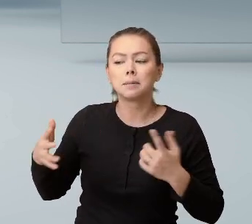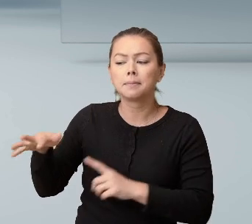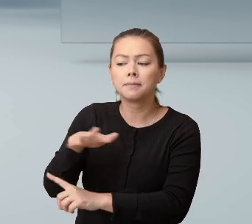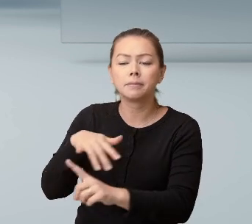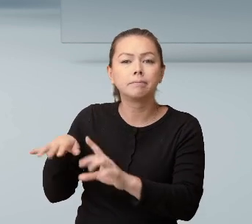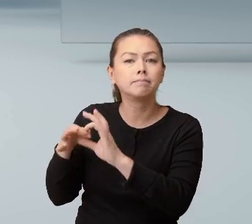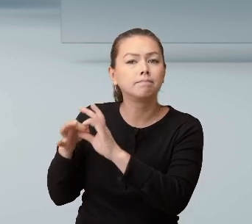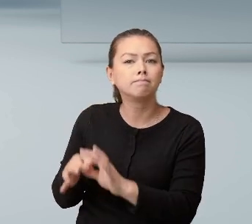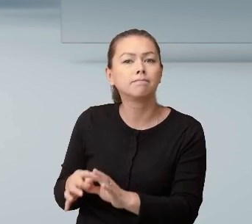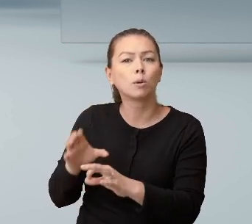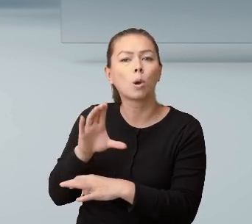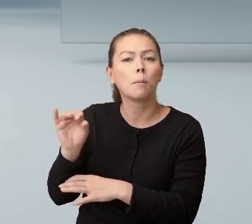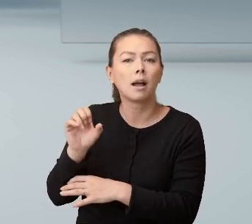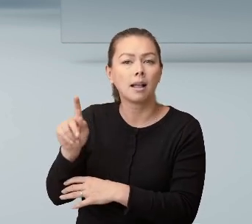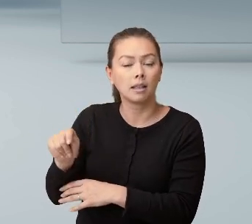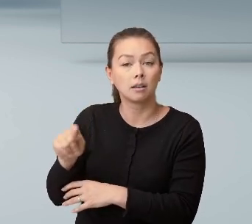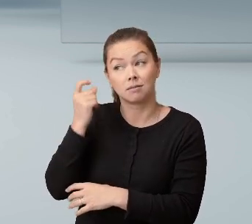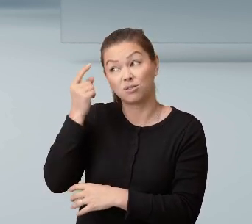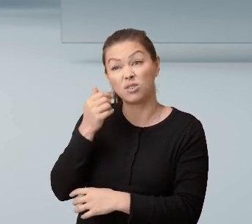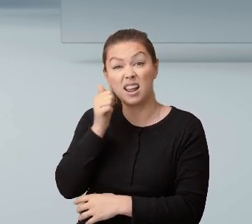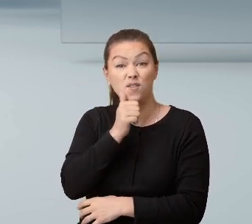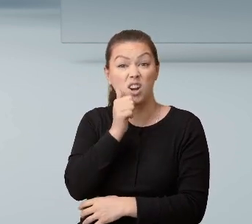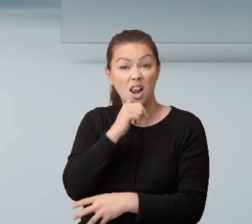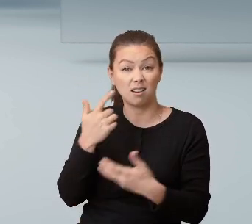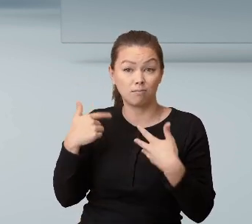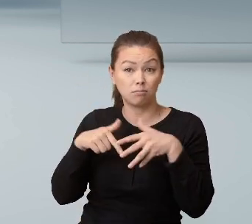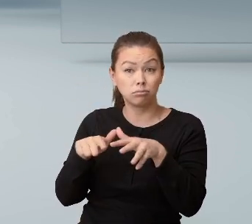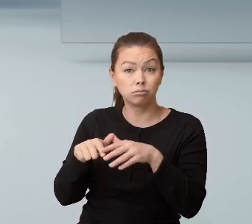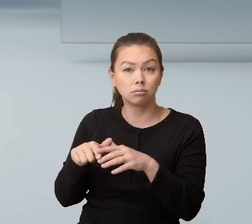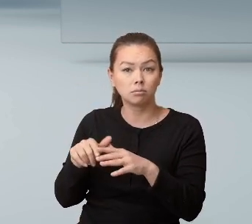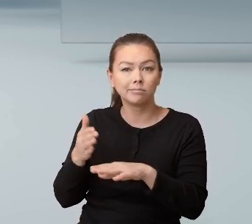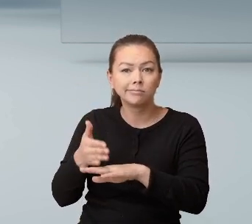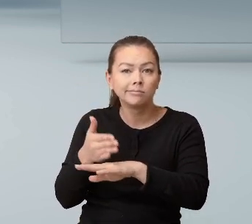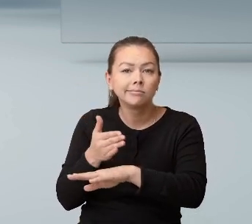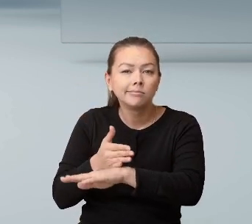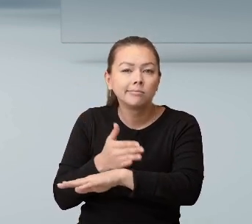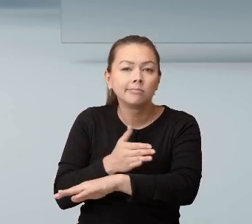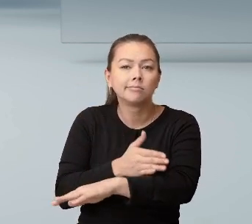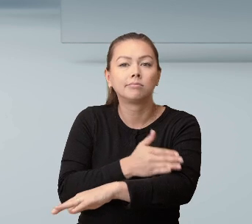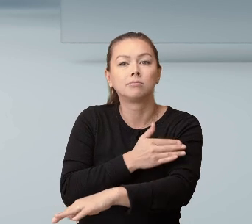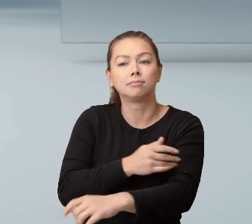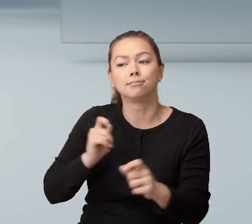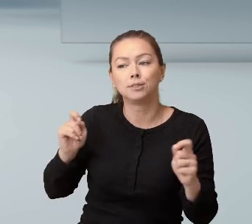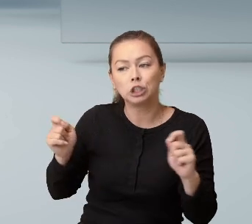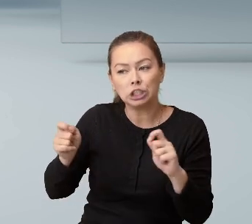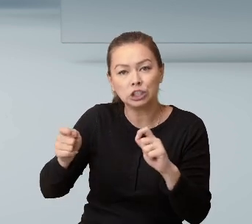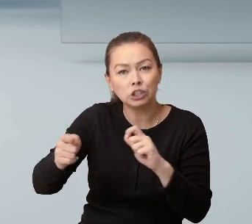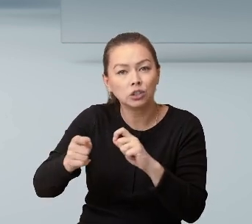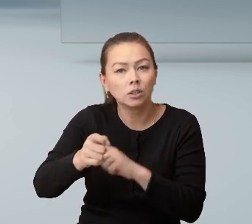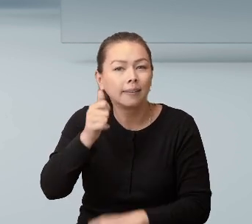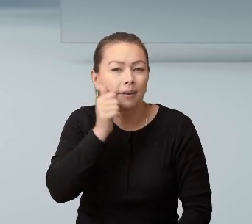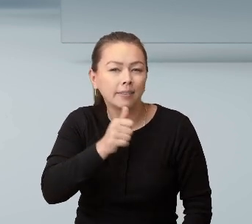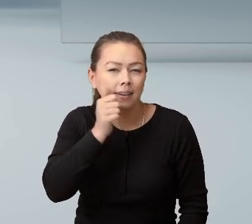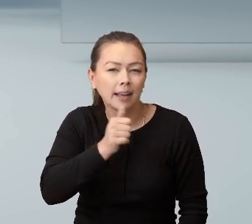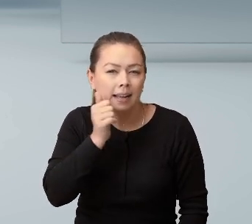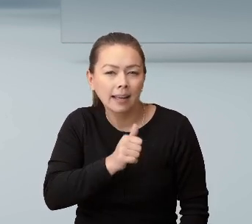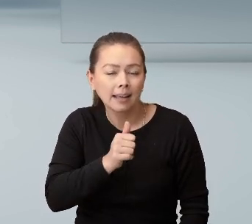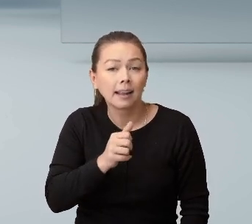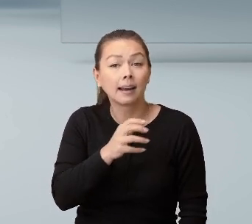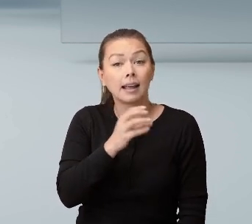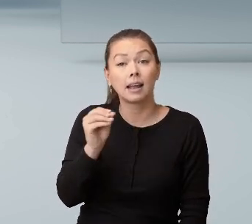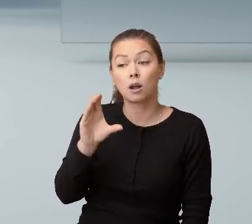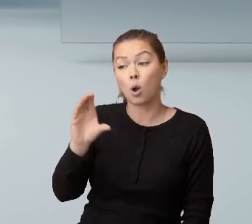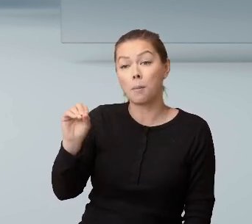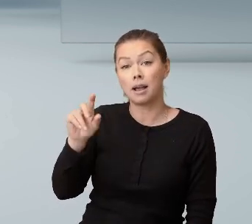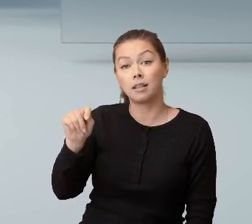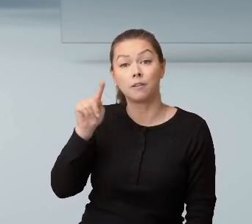environment regarding Copilot. And the integration is growing almost daily as things become more close together. There are